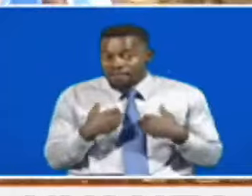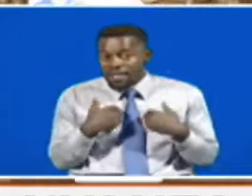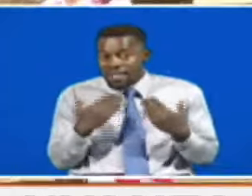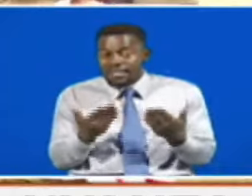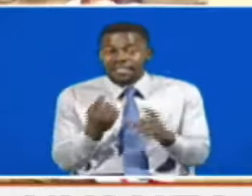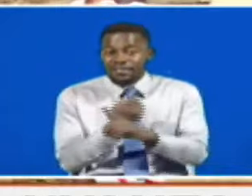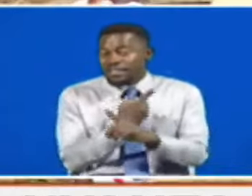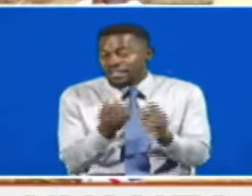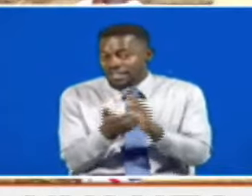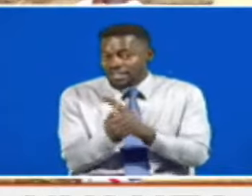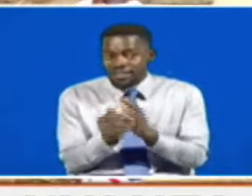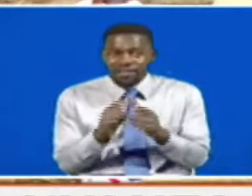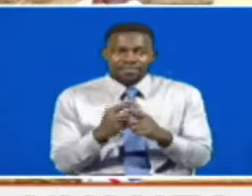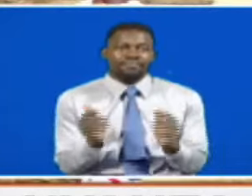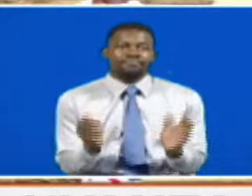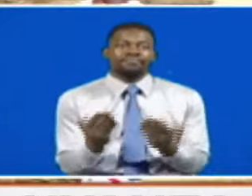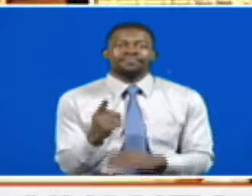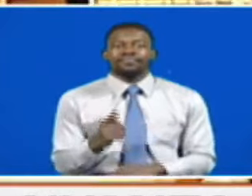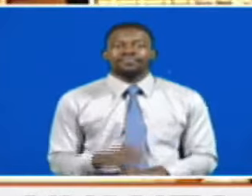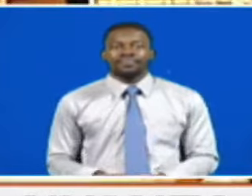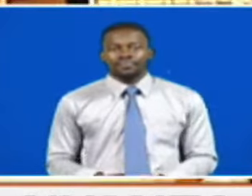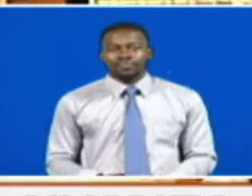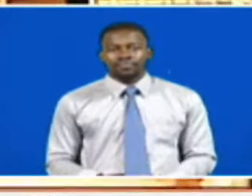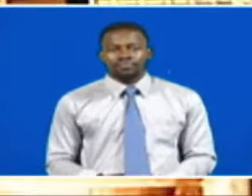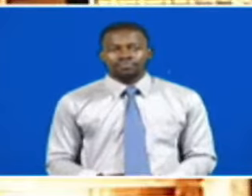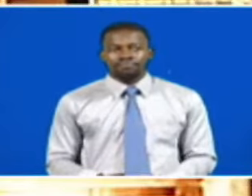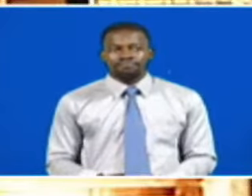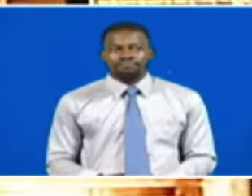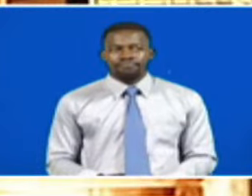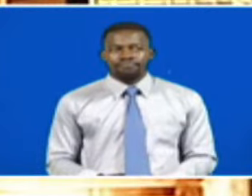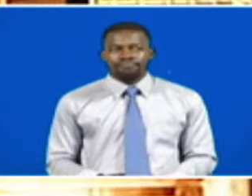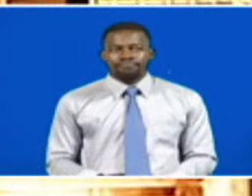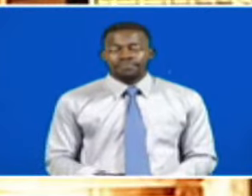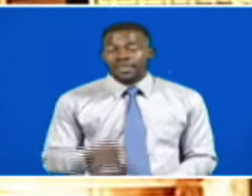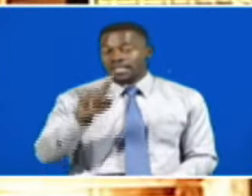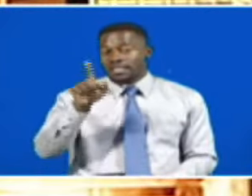spheres of life. Zion Williamson alifunga alama 28.